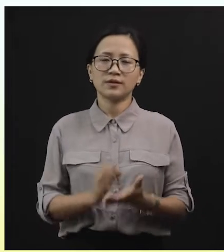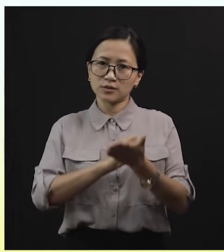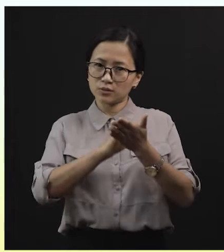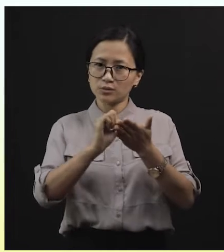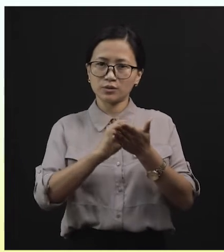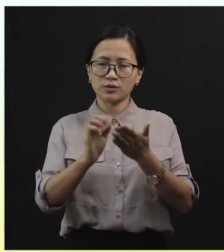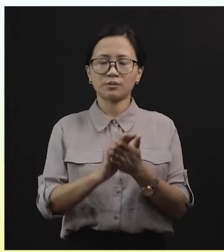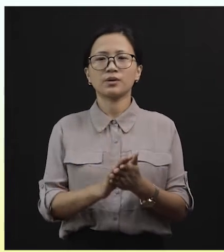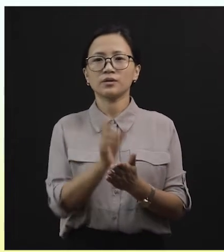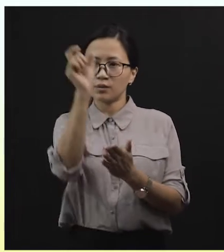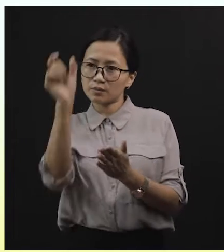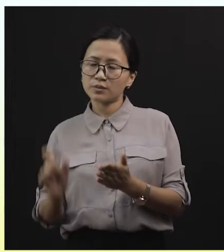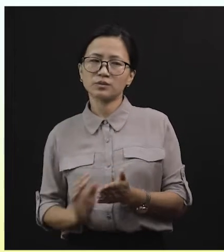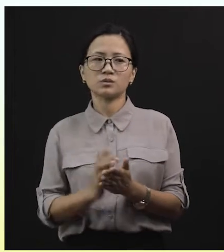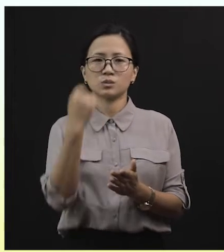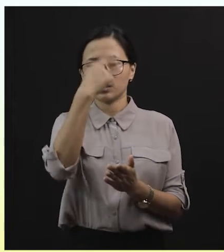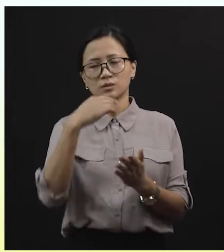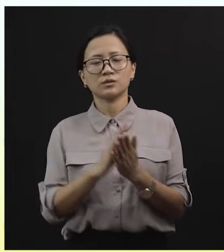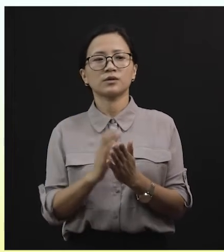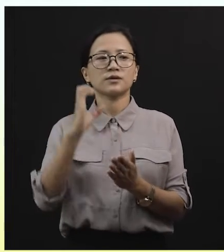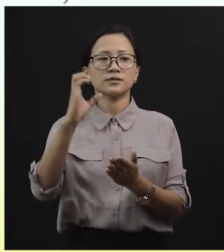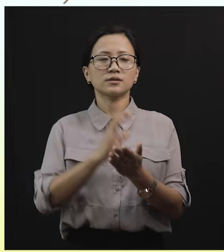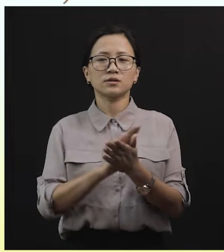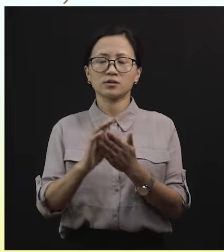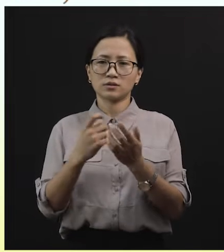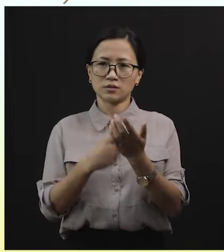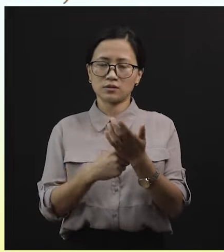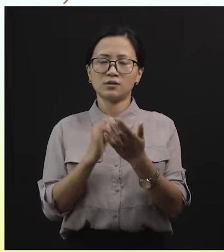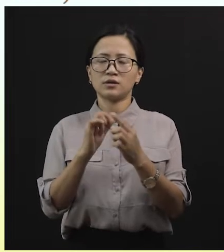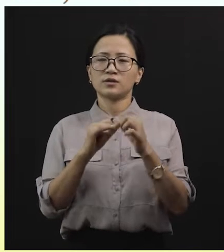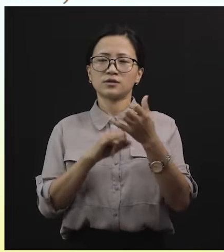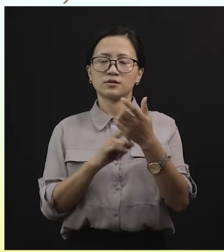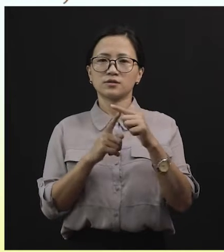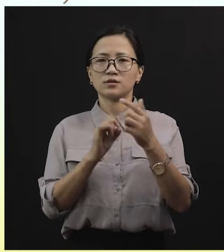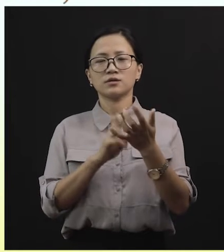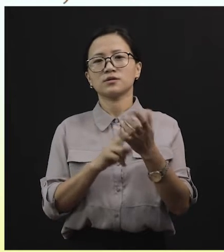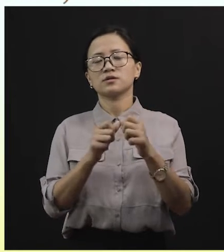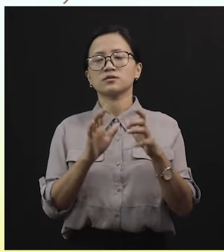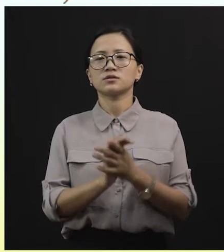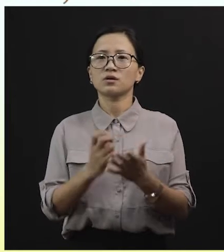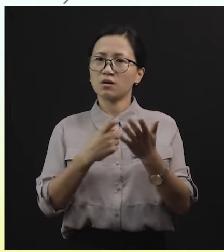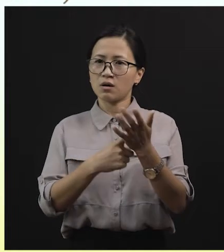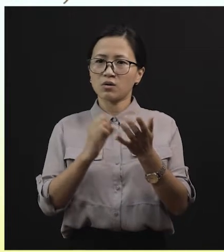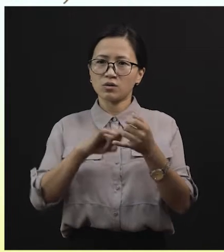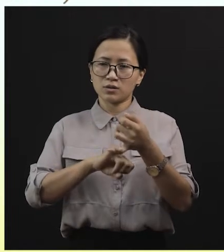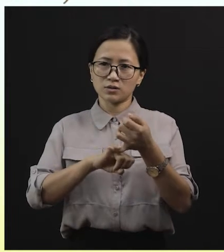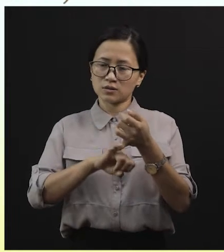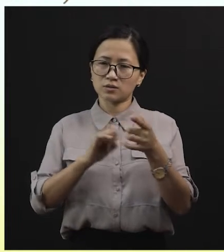Christiana Rossetti. Okay, so we will go into the explanation. Okay, before we